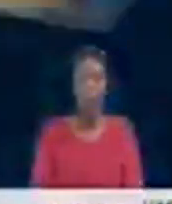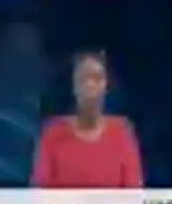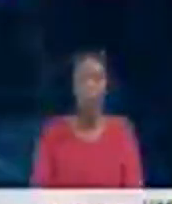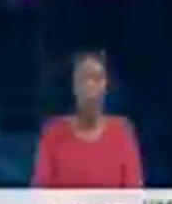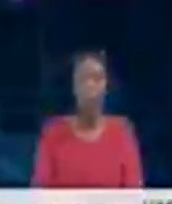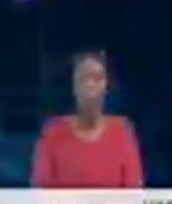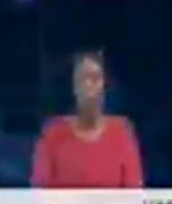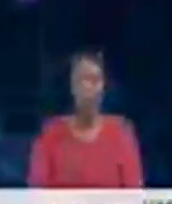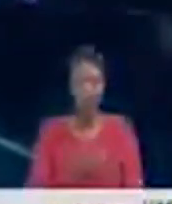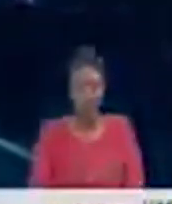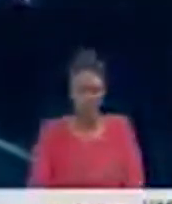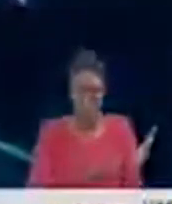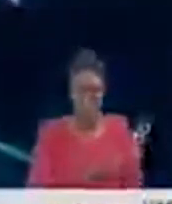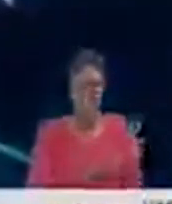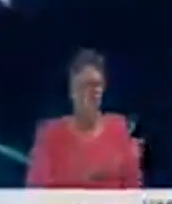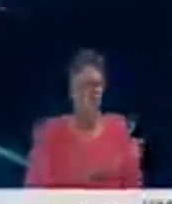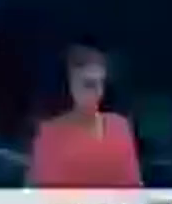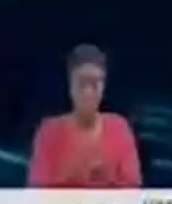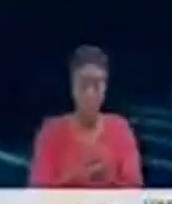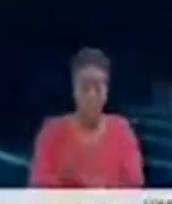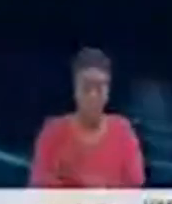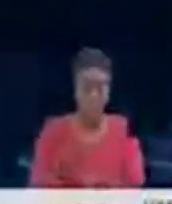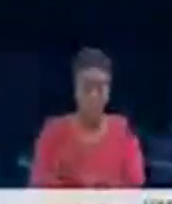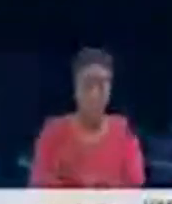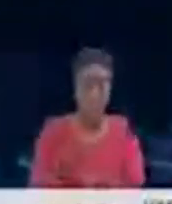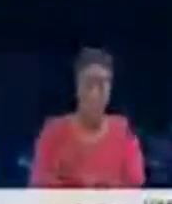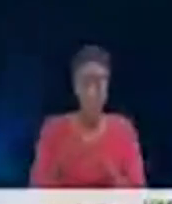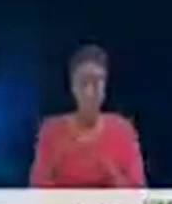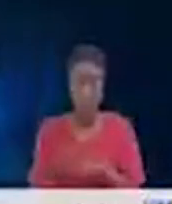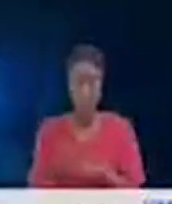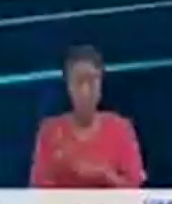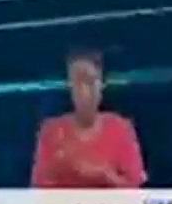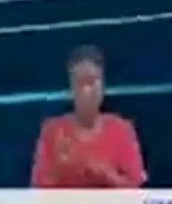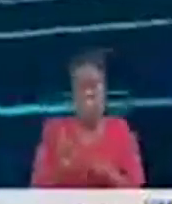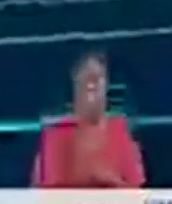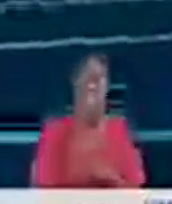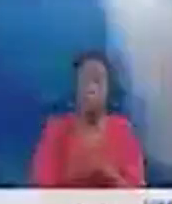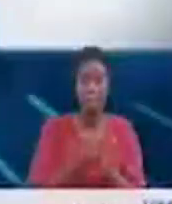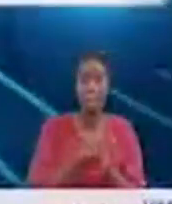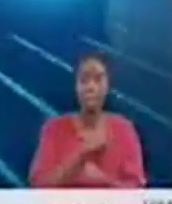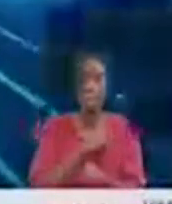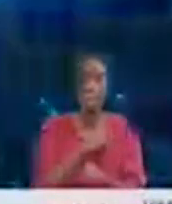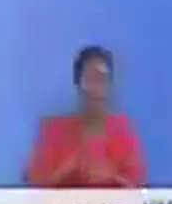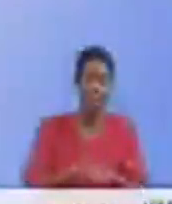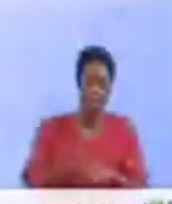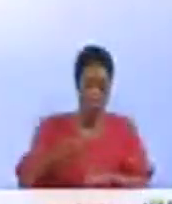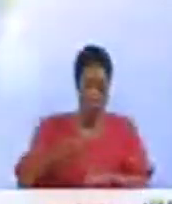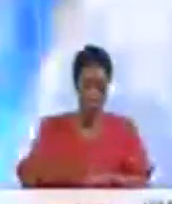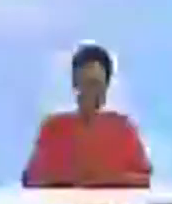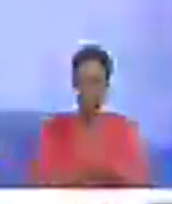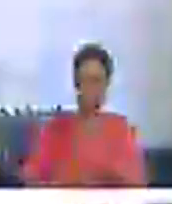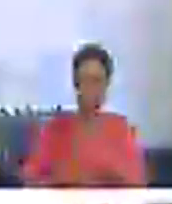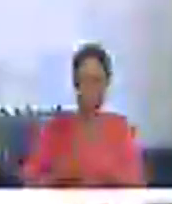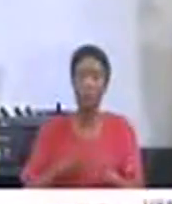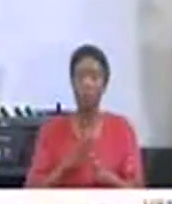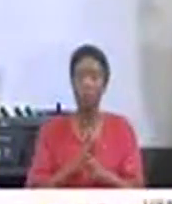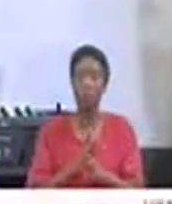We now bring you choir ministrations from regions, states, and nations across the world.